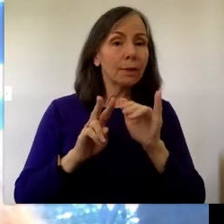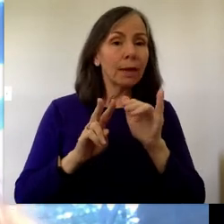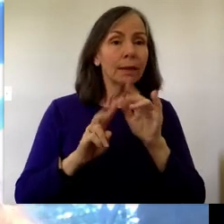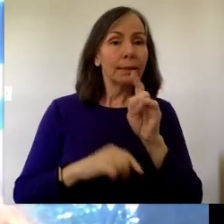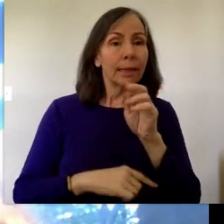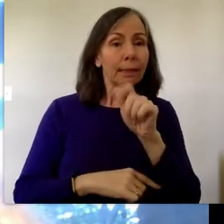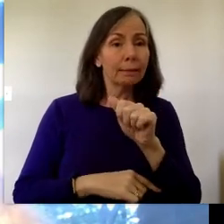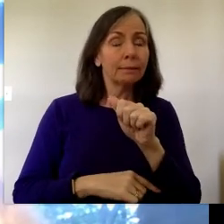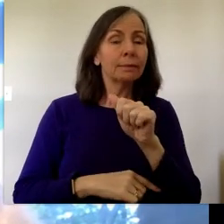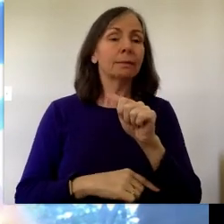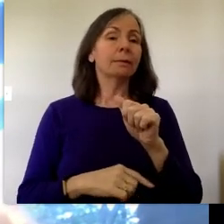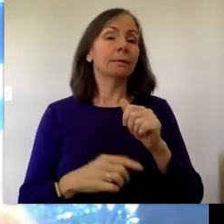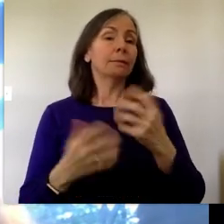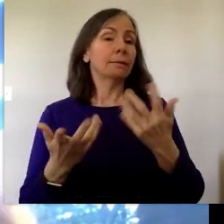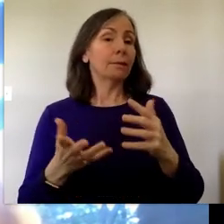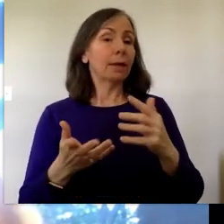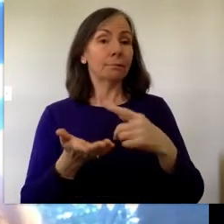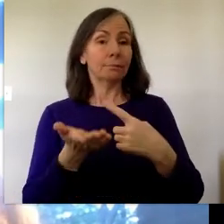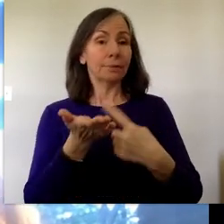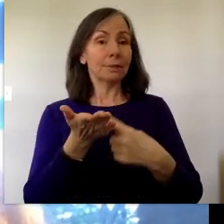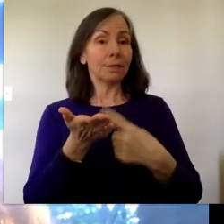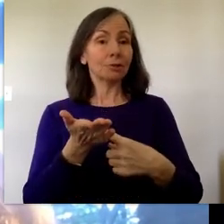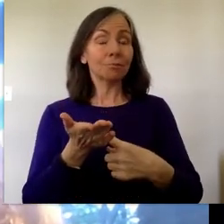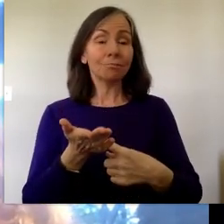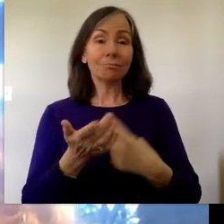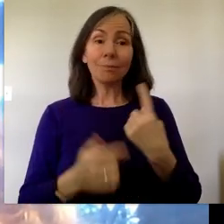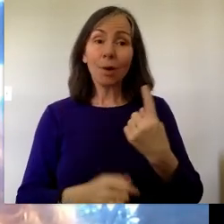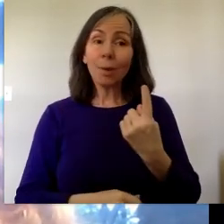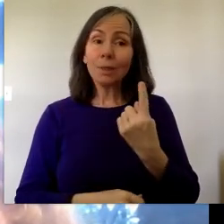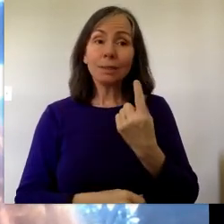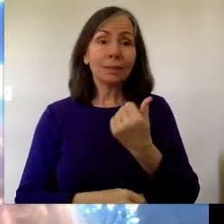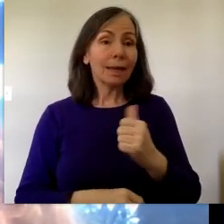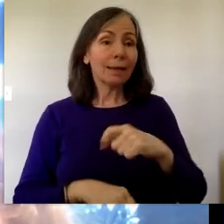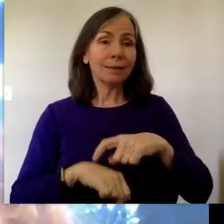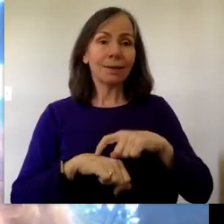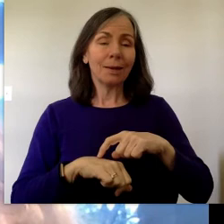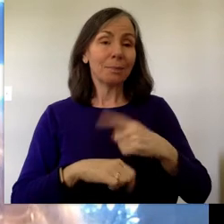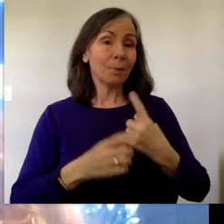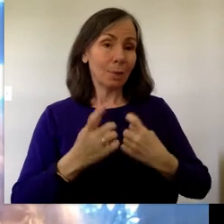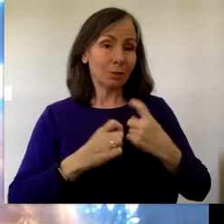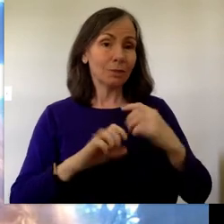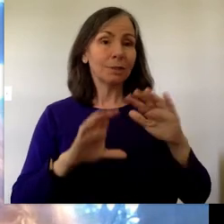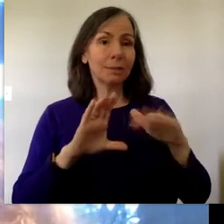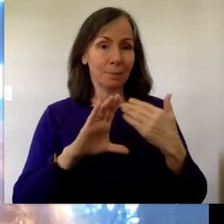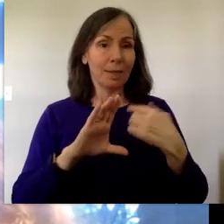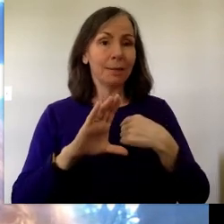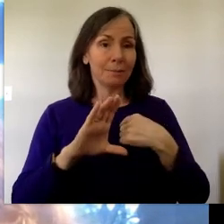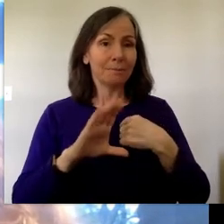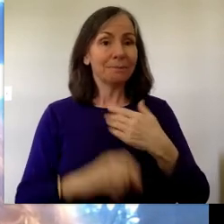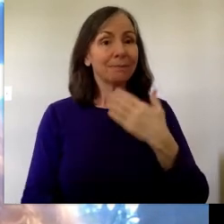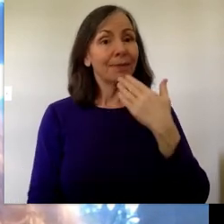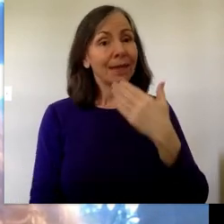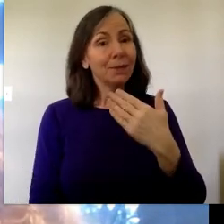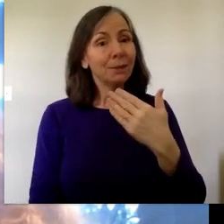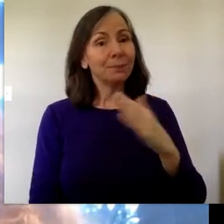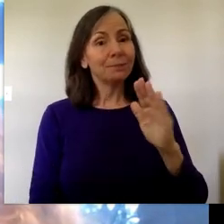wonder? As always, if you have questions, send me an email. Thank you.